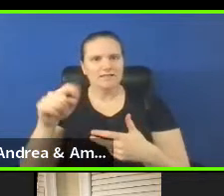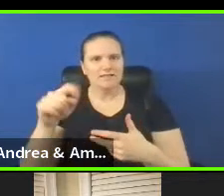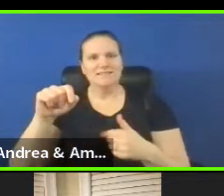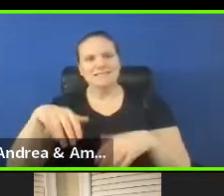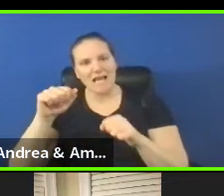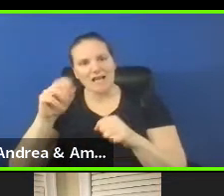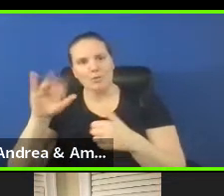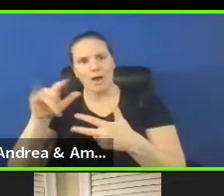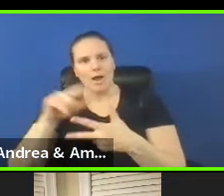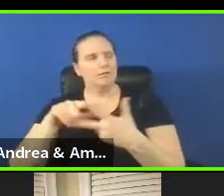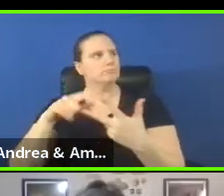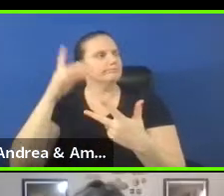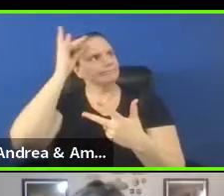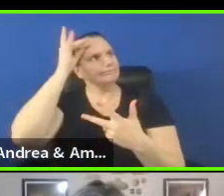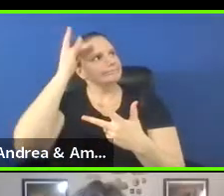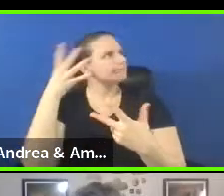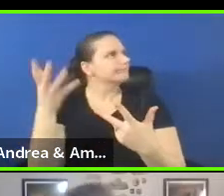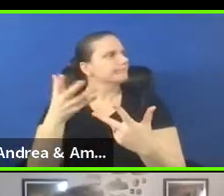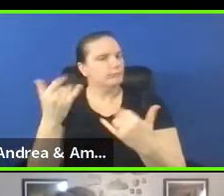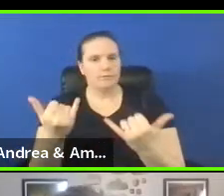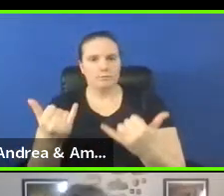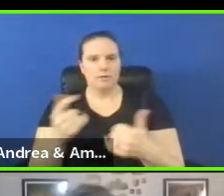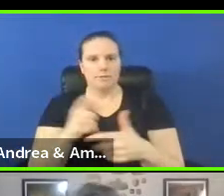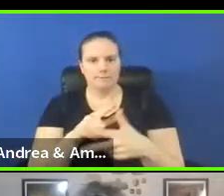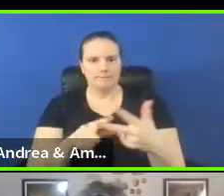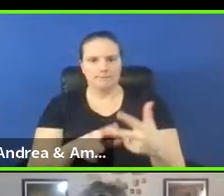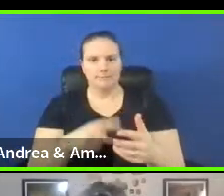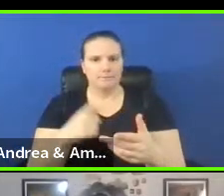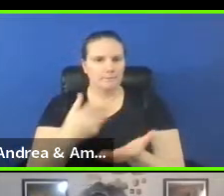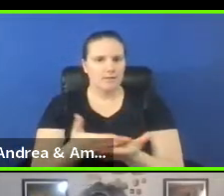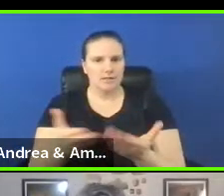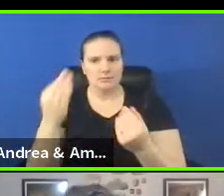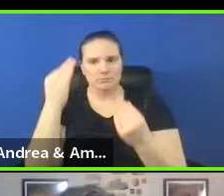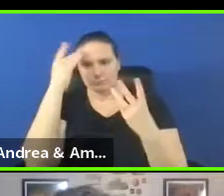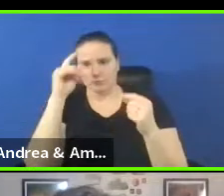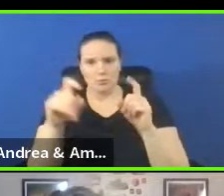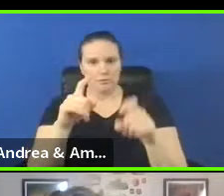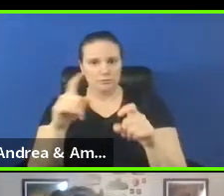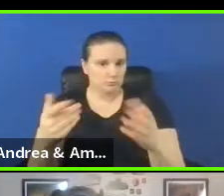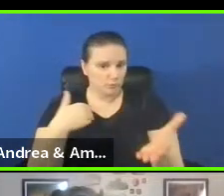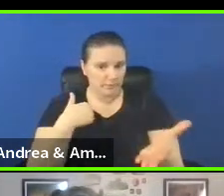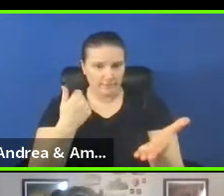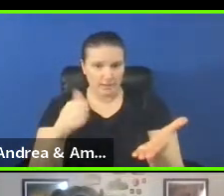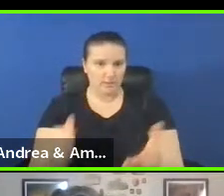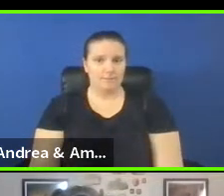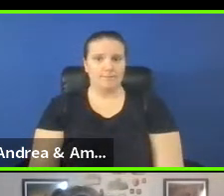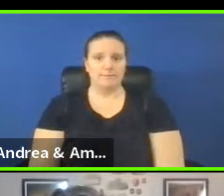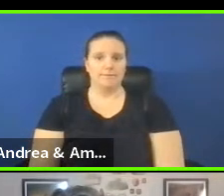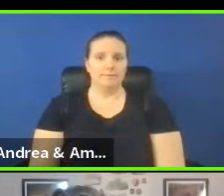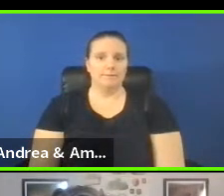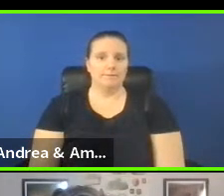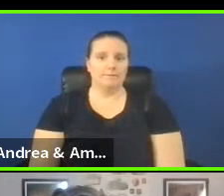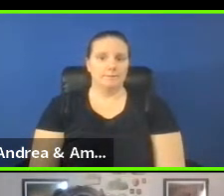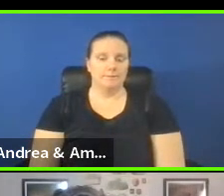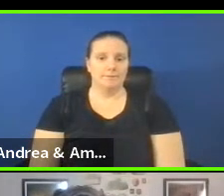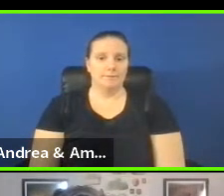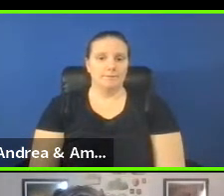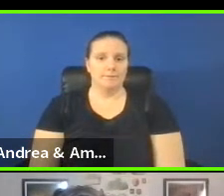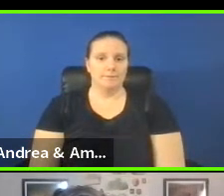from our time together, things that you're sitting with, questions you may have.